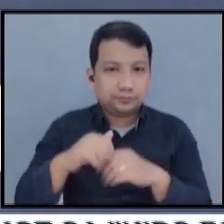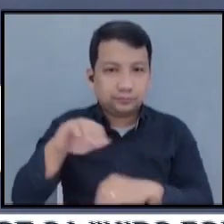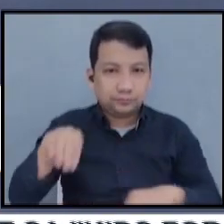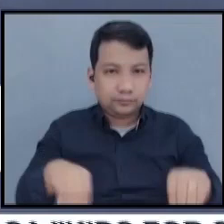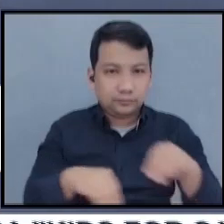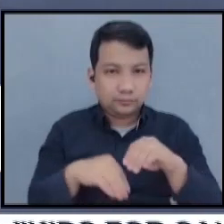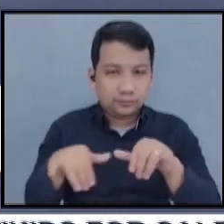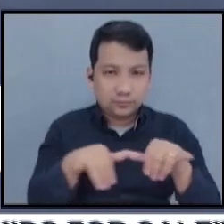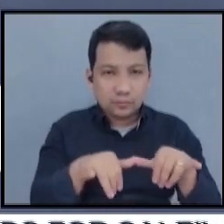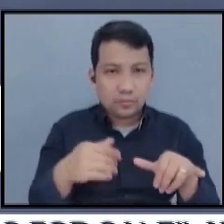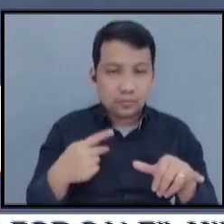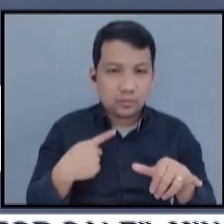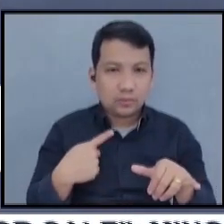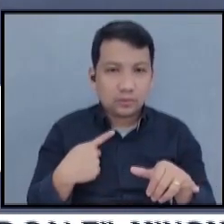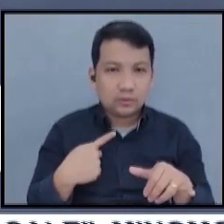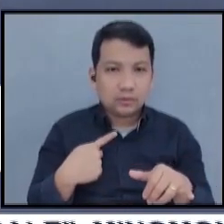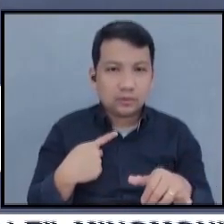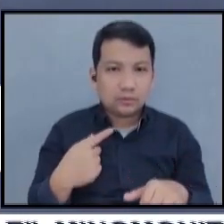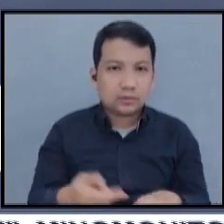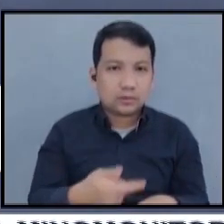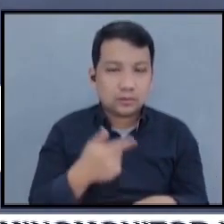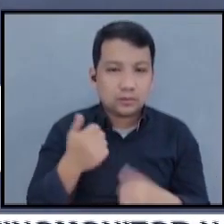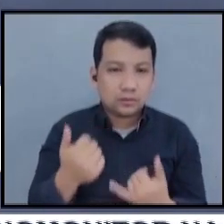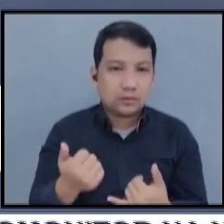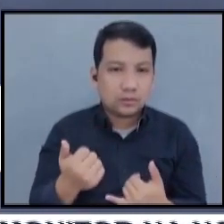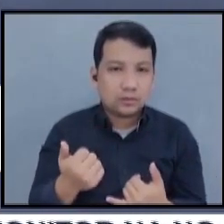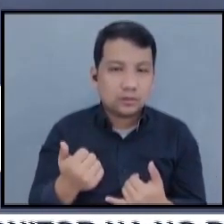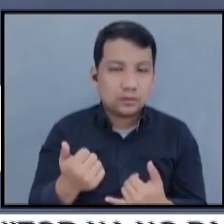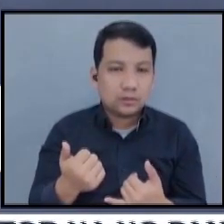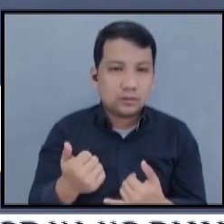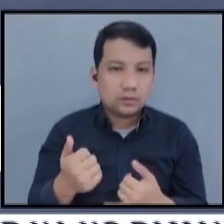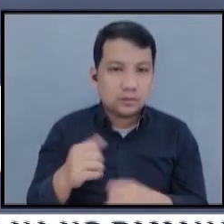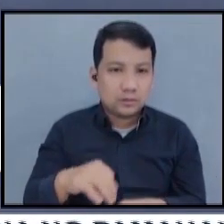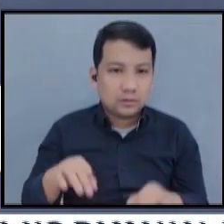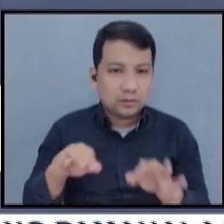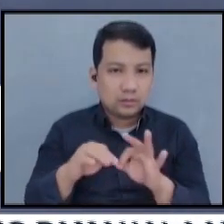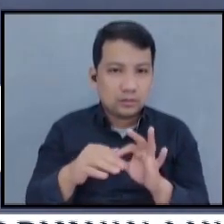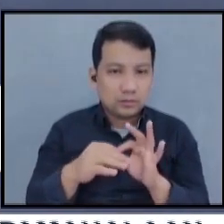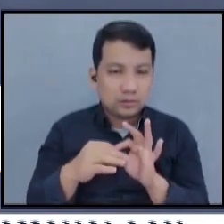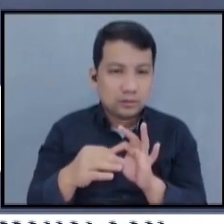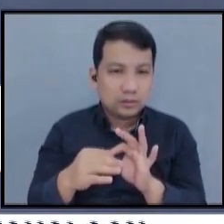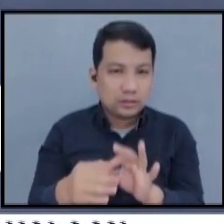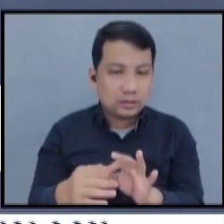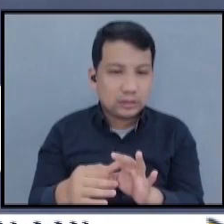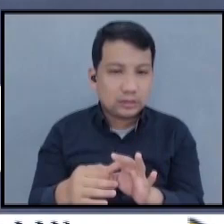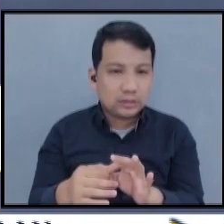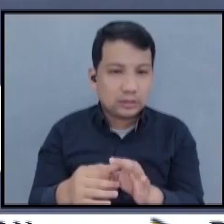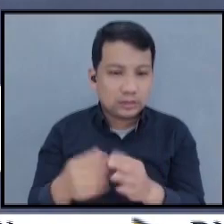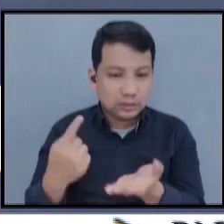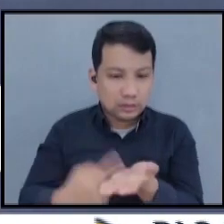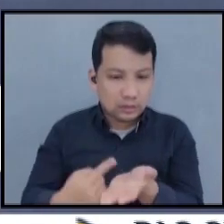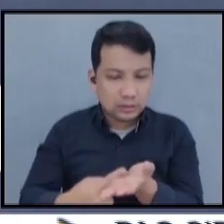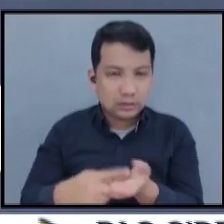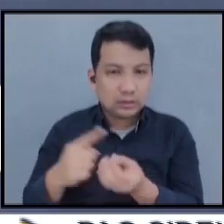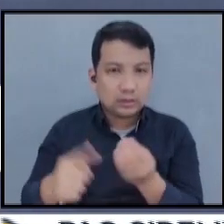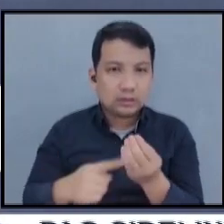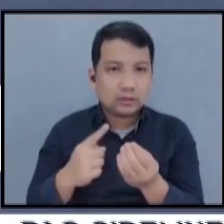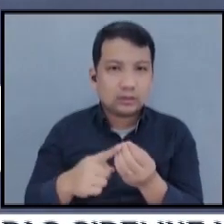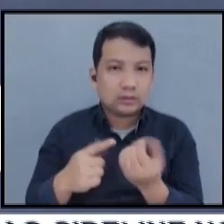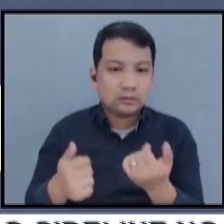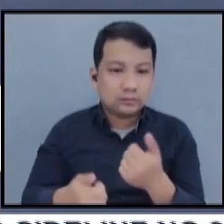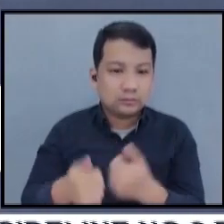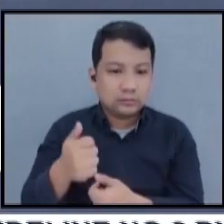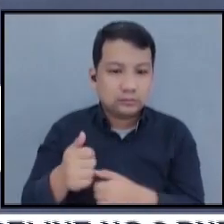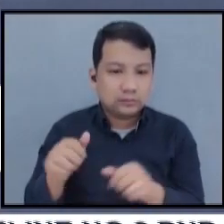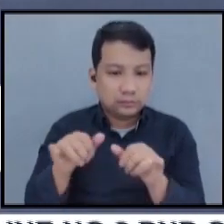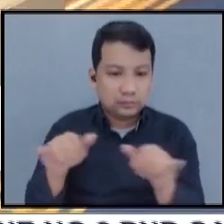has long been ripe for plenary deliberations, shall similarly